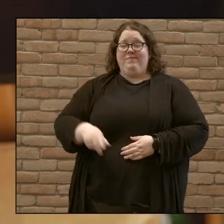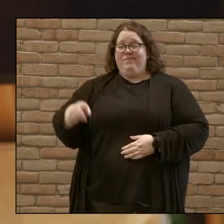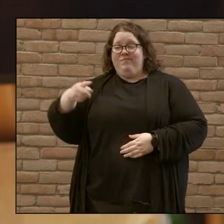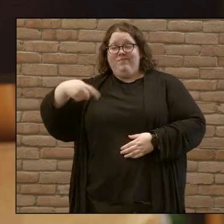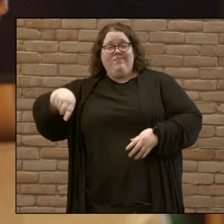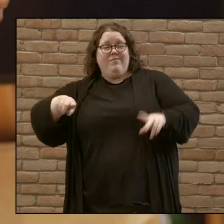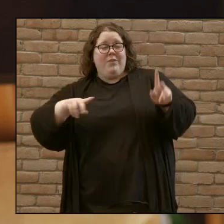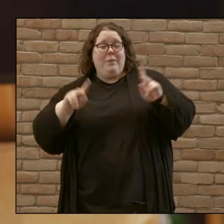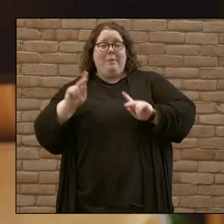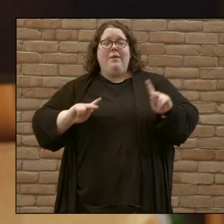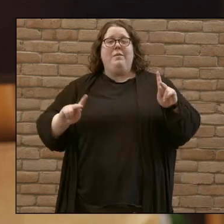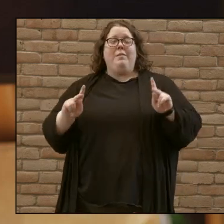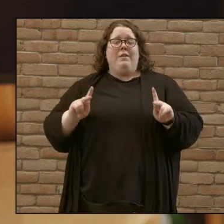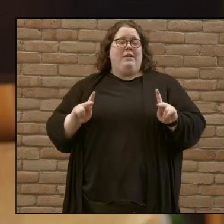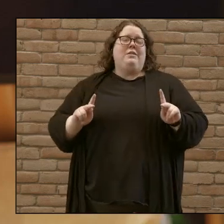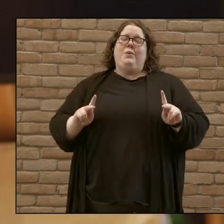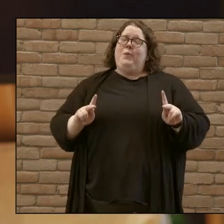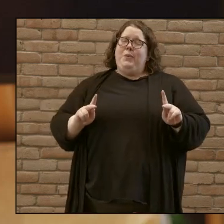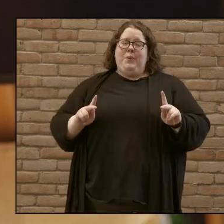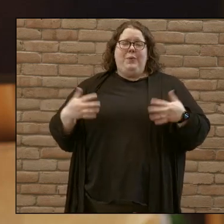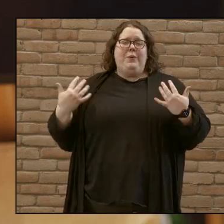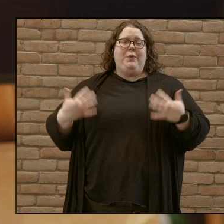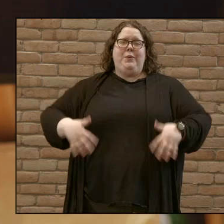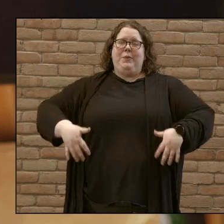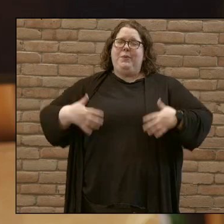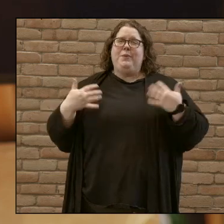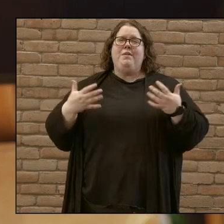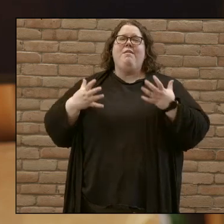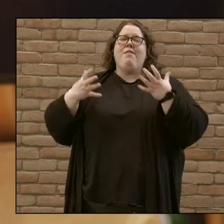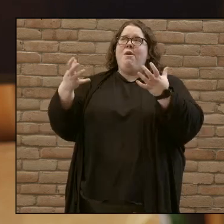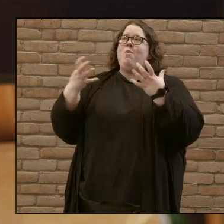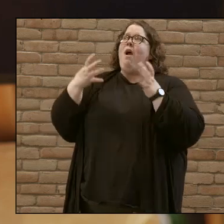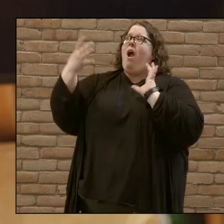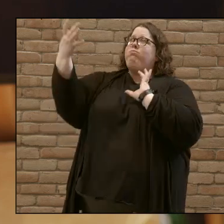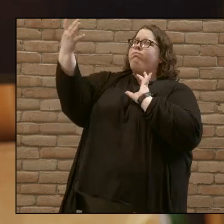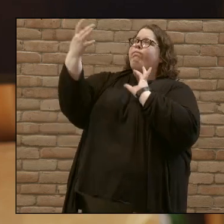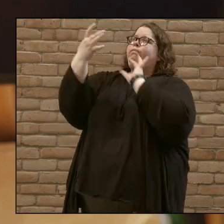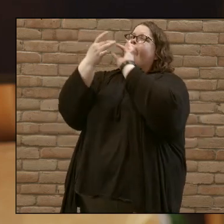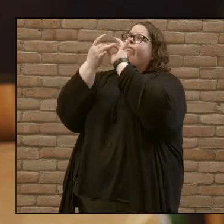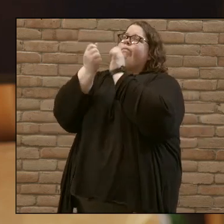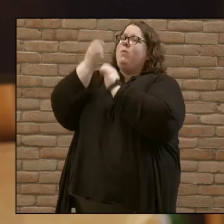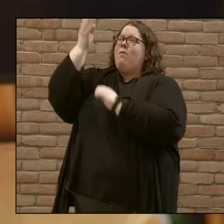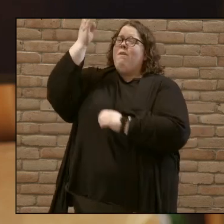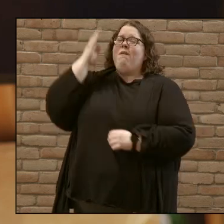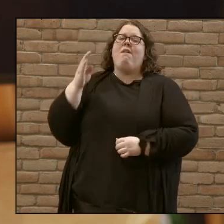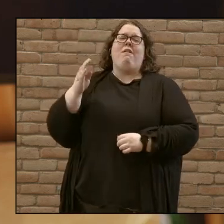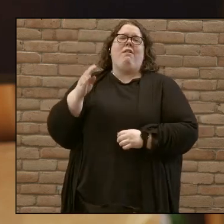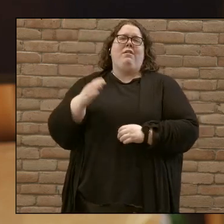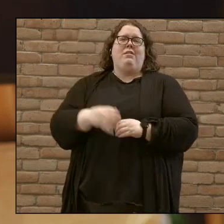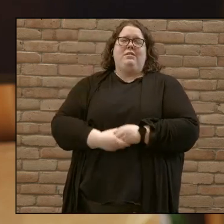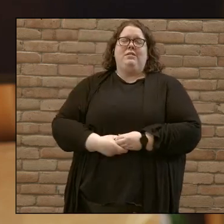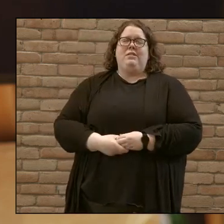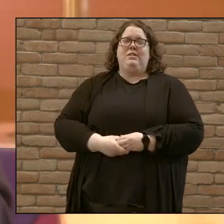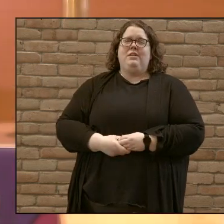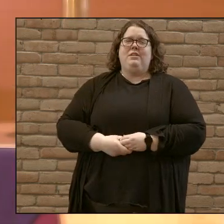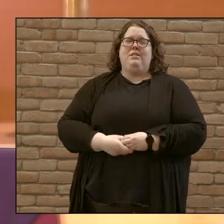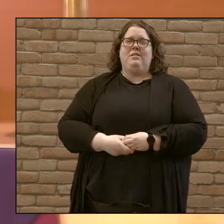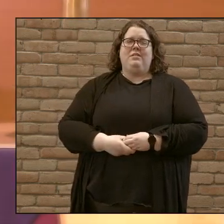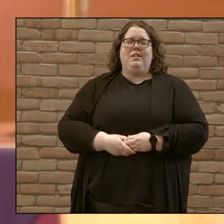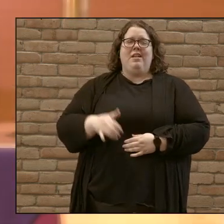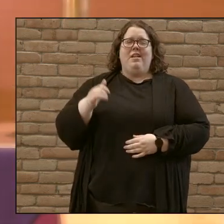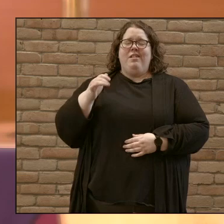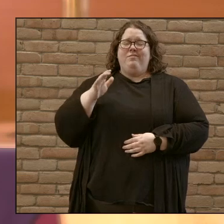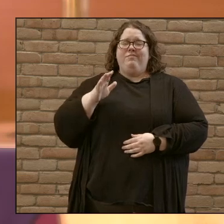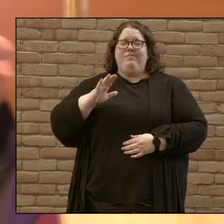as they longed for reconciliation, as they longed for the tyranny of Rome to